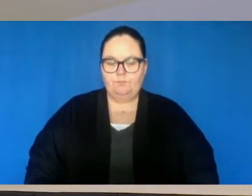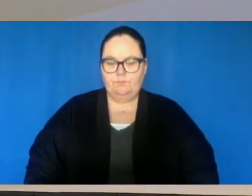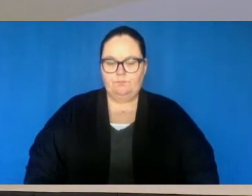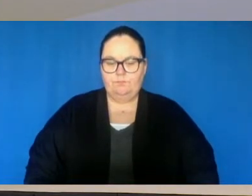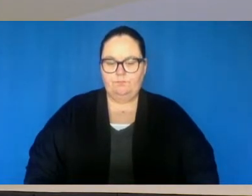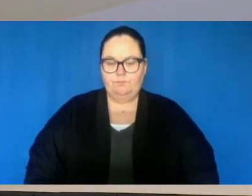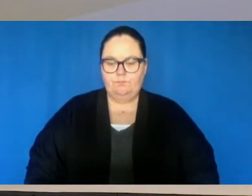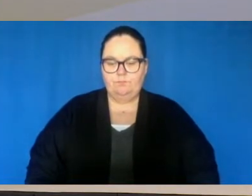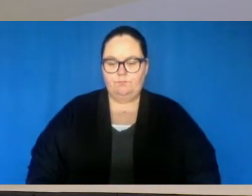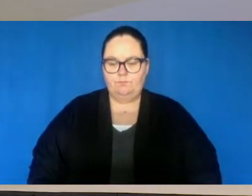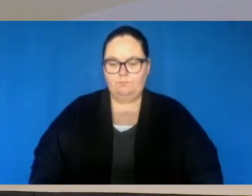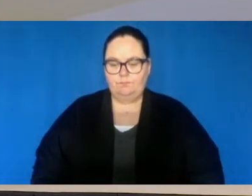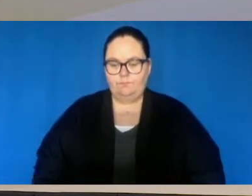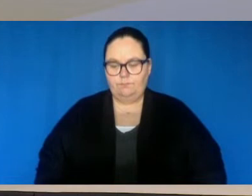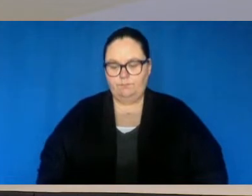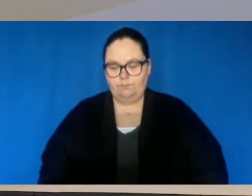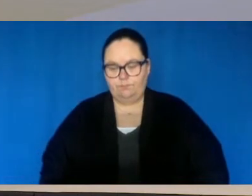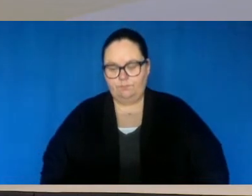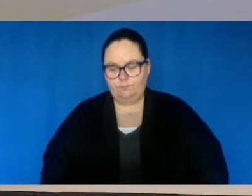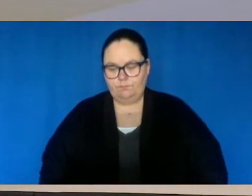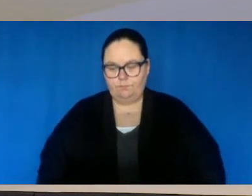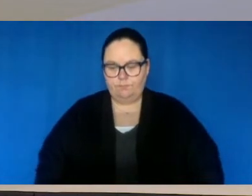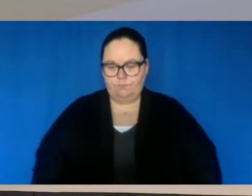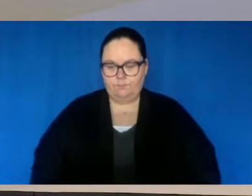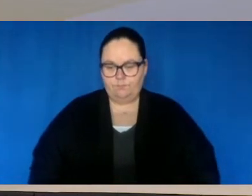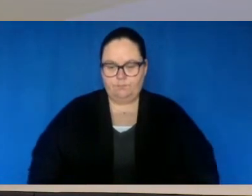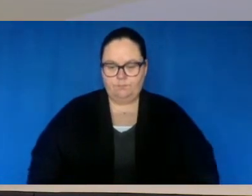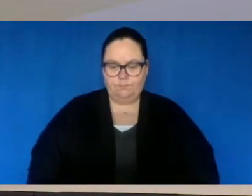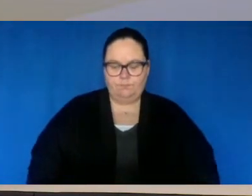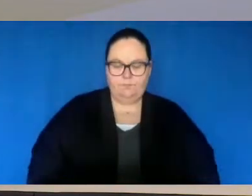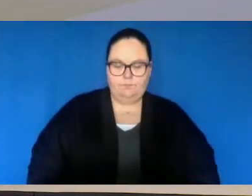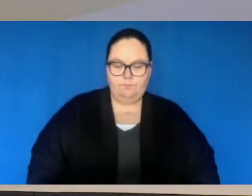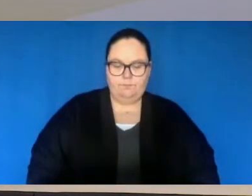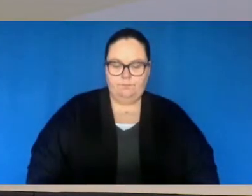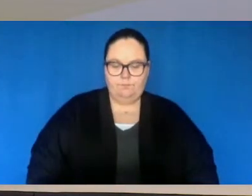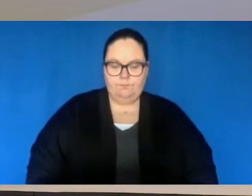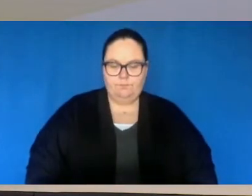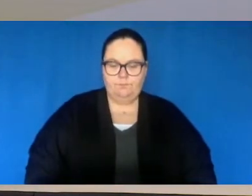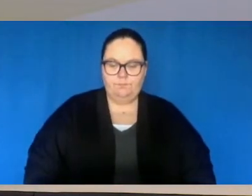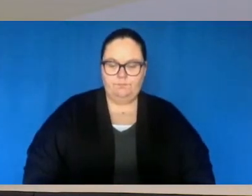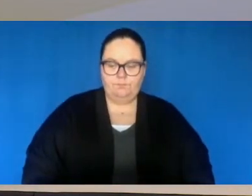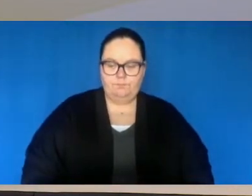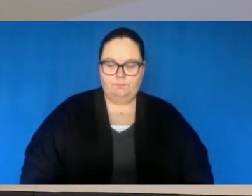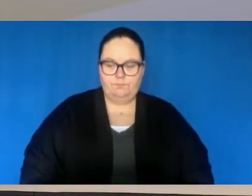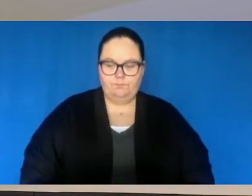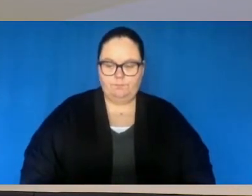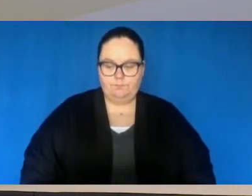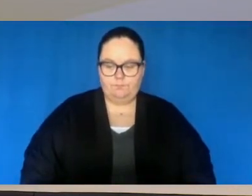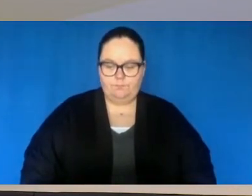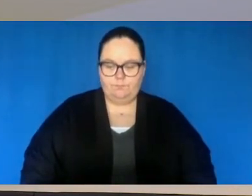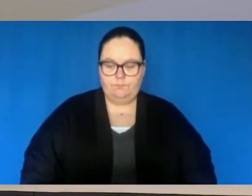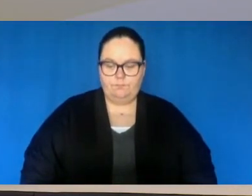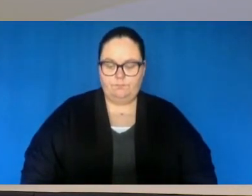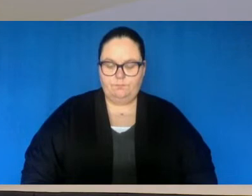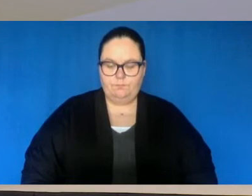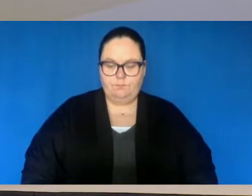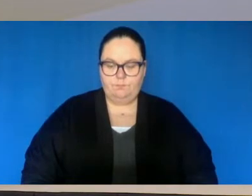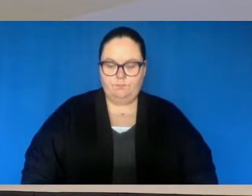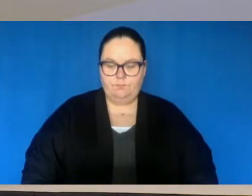même réduire un peu le temps entre la première dose de vaccin et la deuxième dose à 12 semaines au lieu de 16